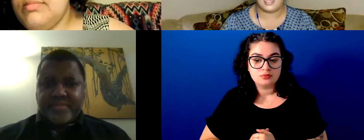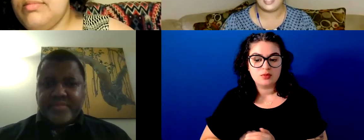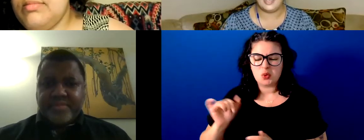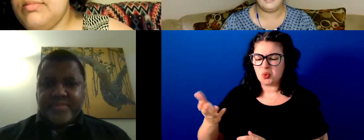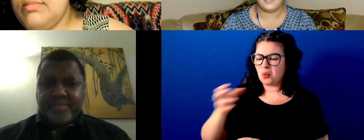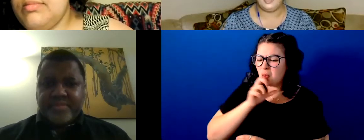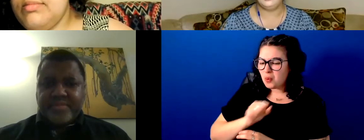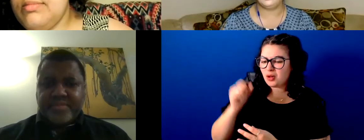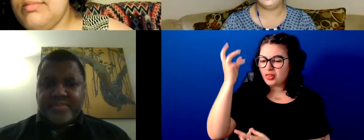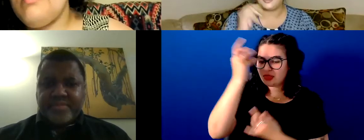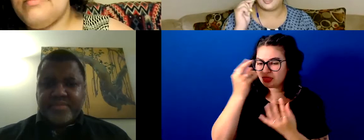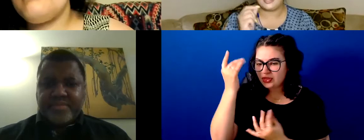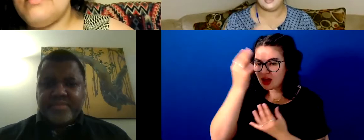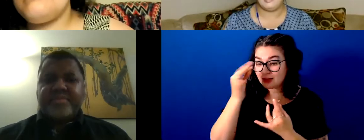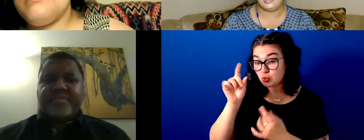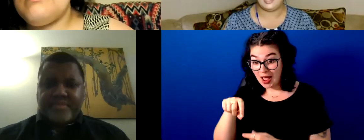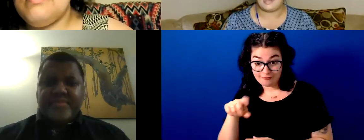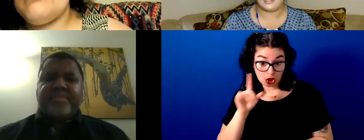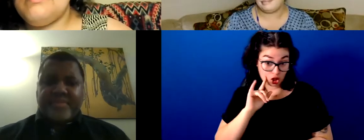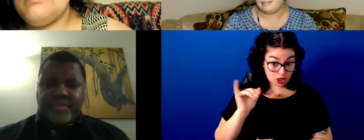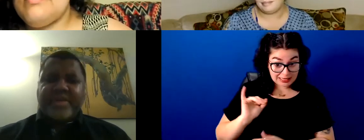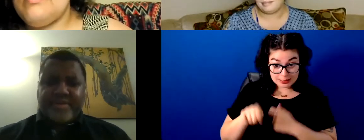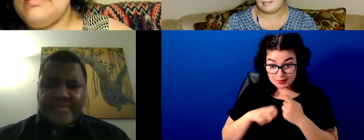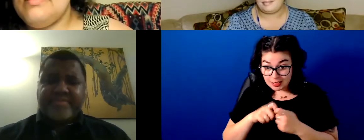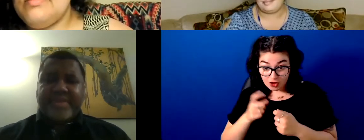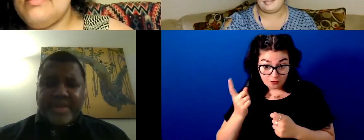of you need to look the part to be the part.